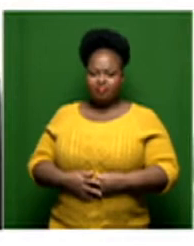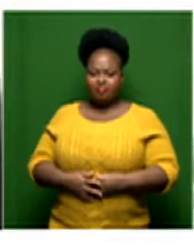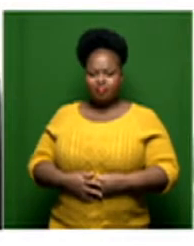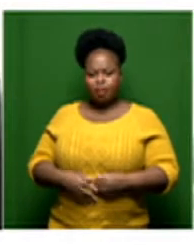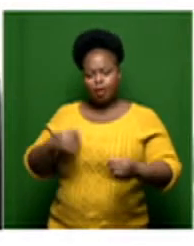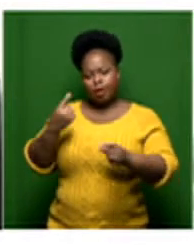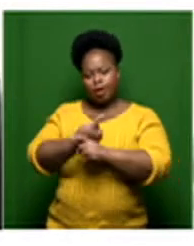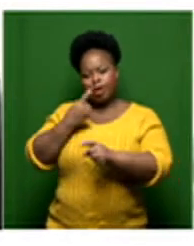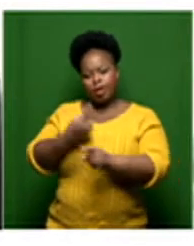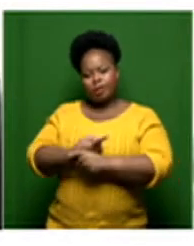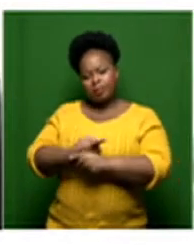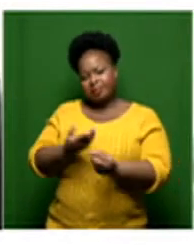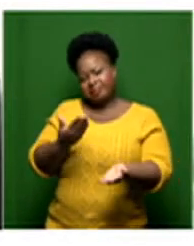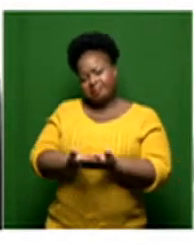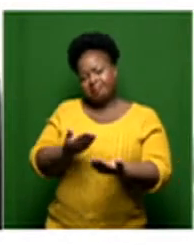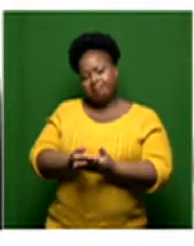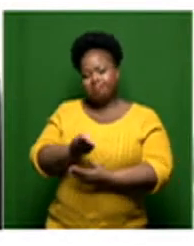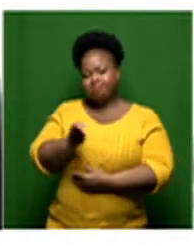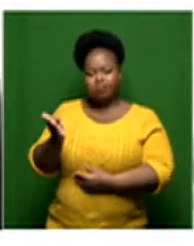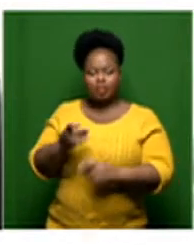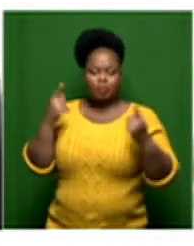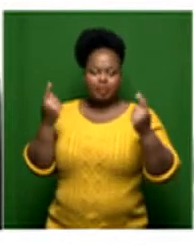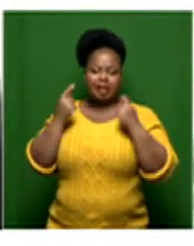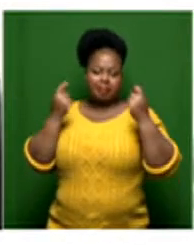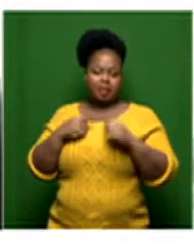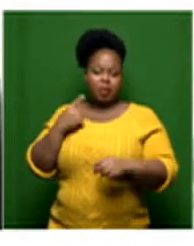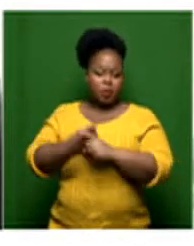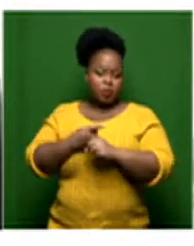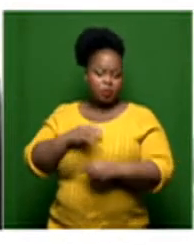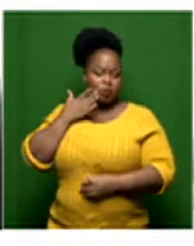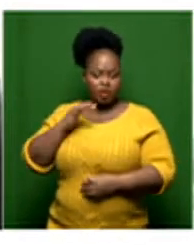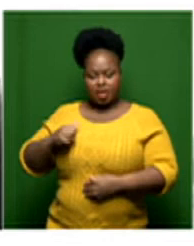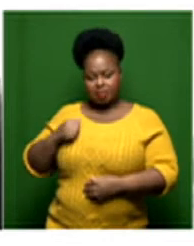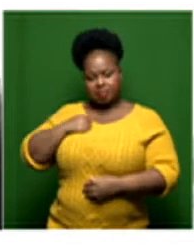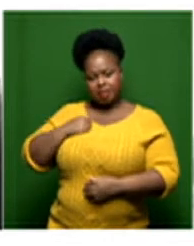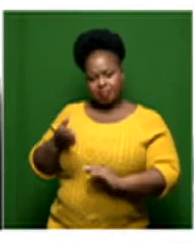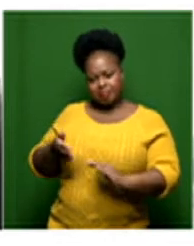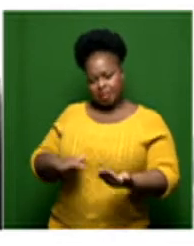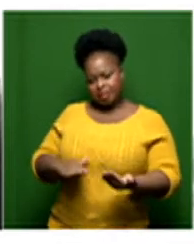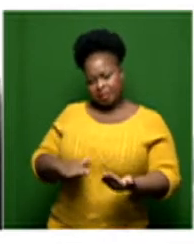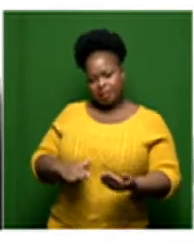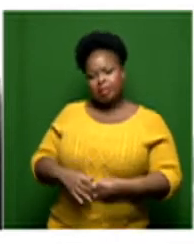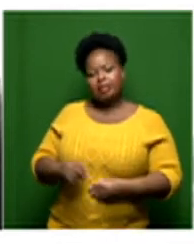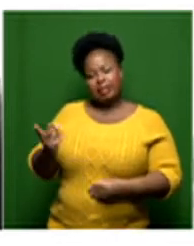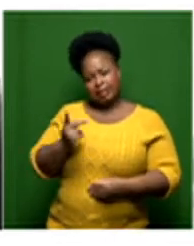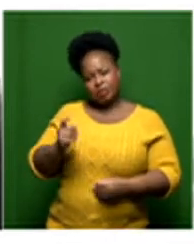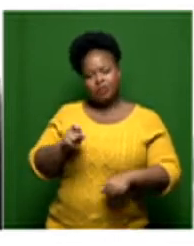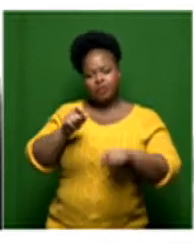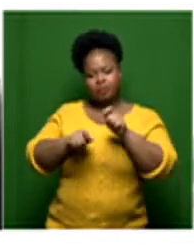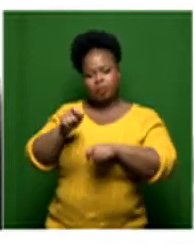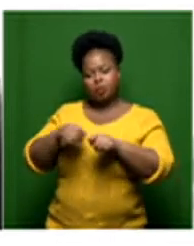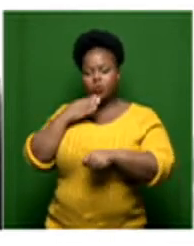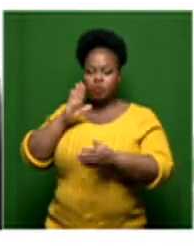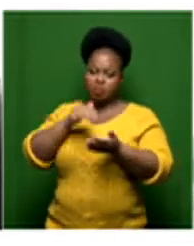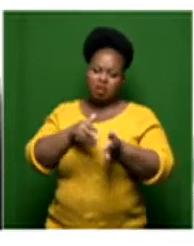they always were available to celebrate. And when my husband passed away, they were the first people that